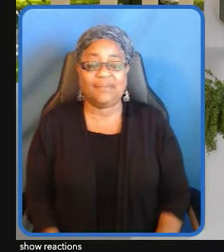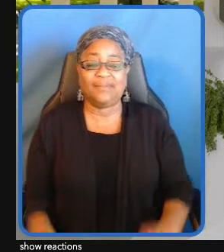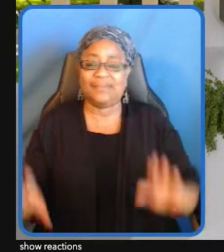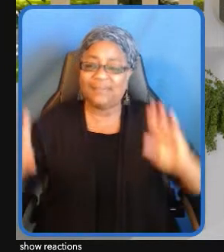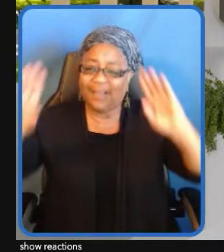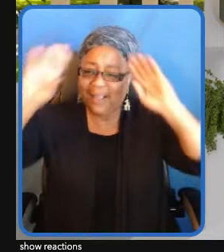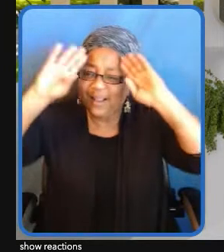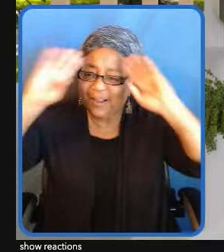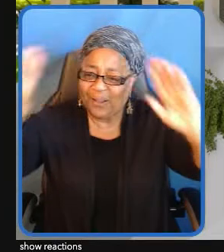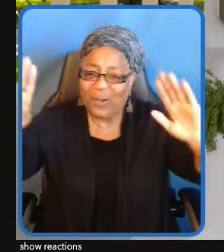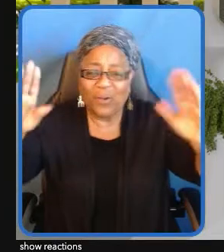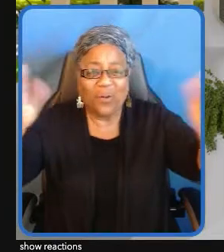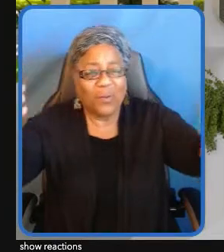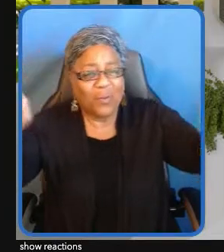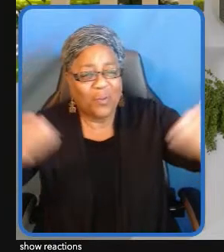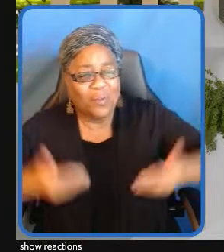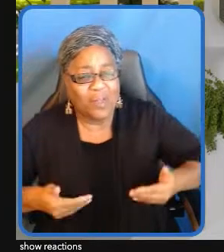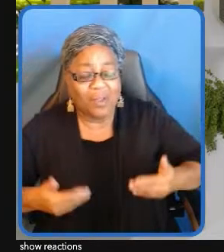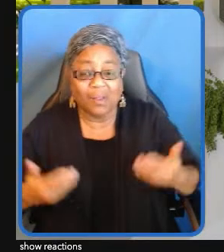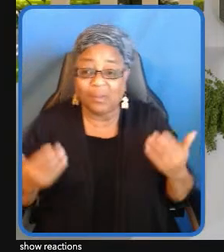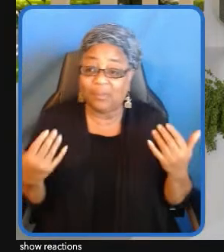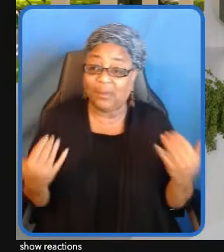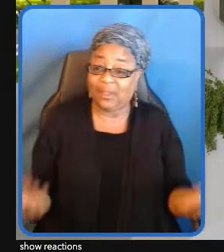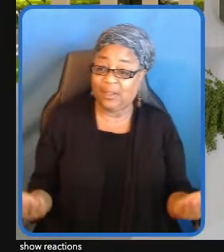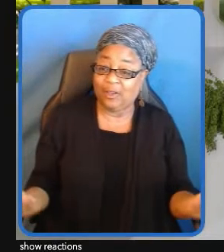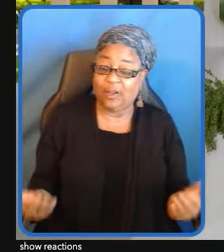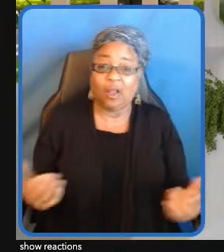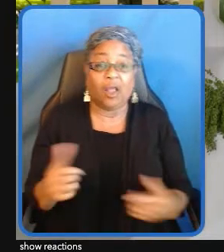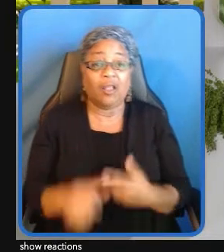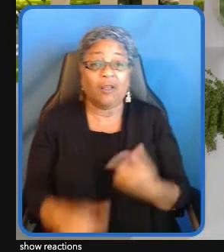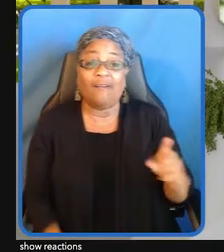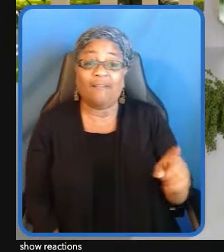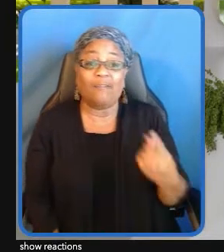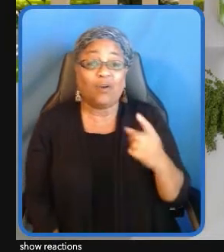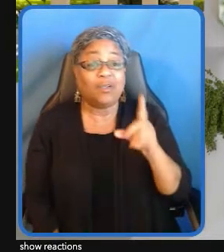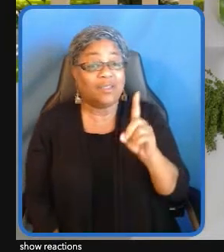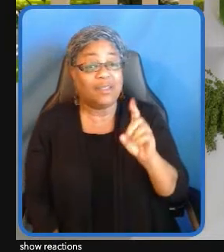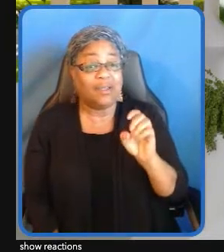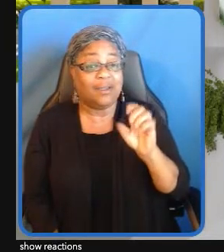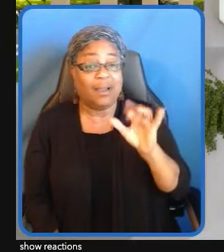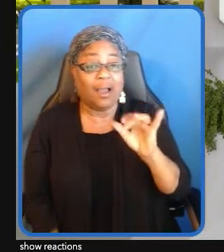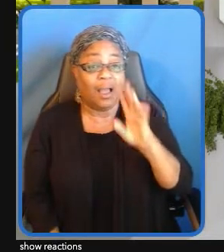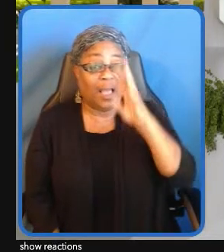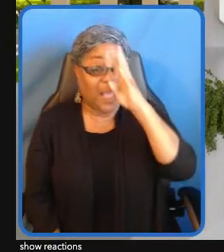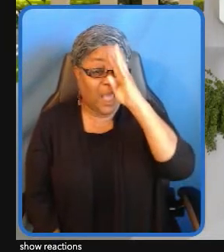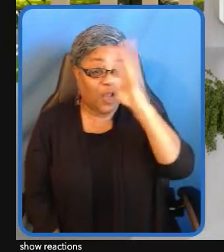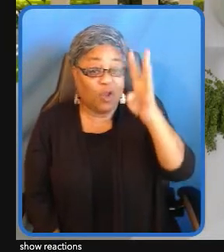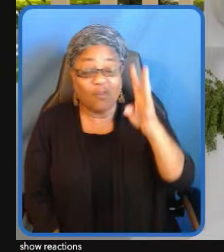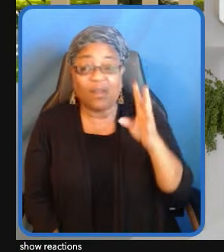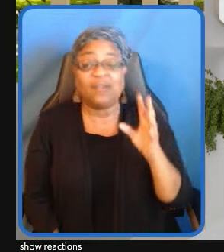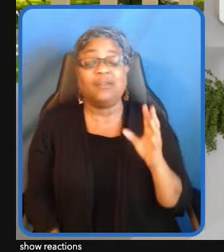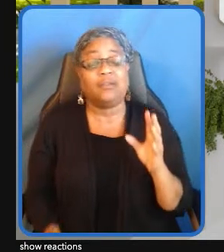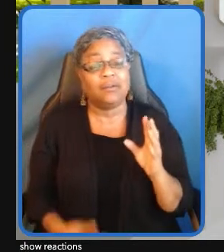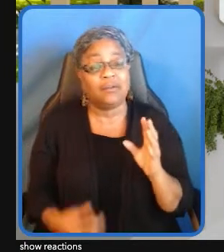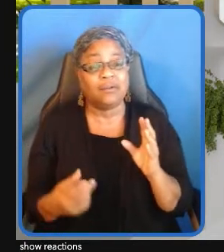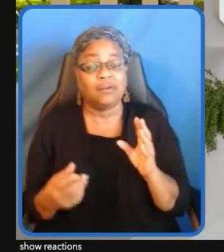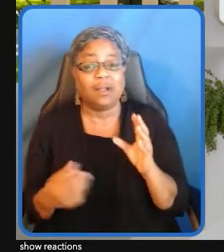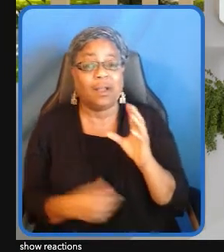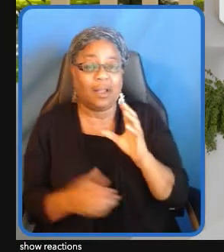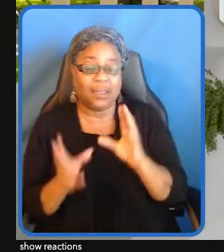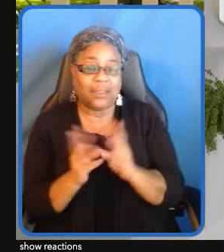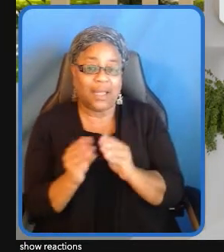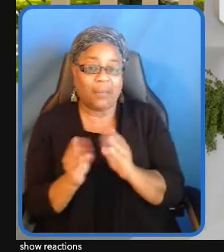Hello and welcome to the first DEI Innovation Summit. My name is Oona. My pronouns are she, hers. I'm SNAP's VP